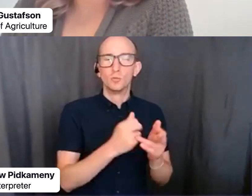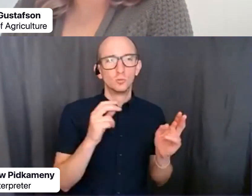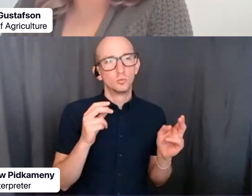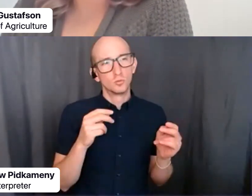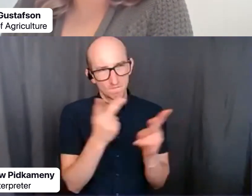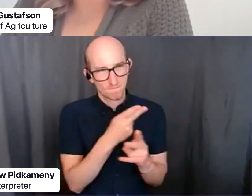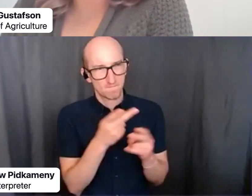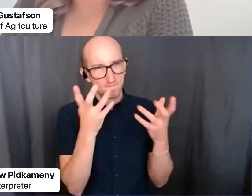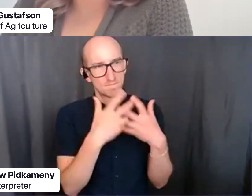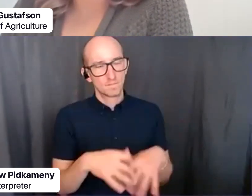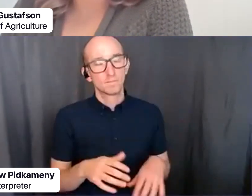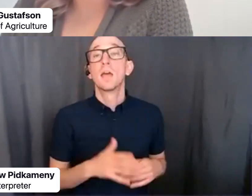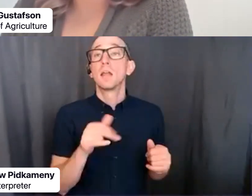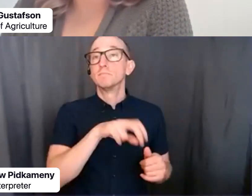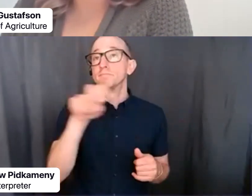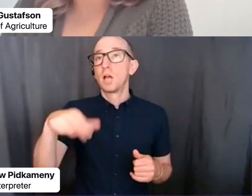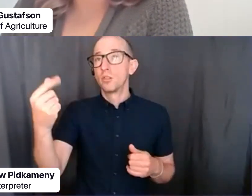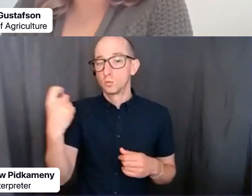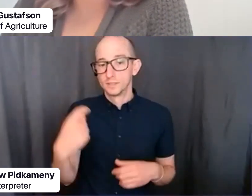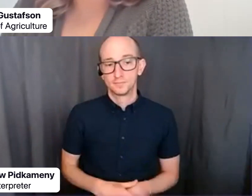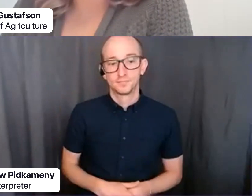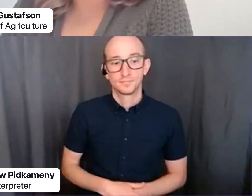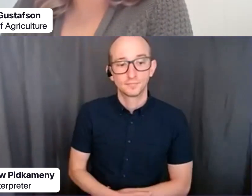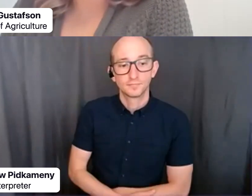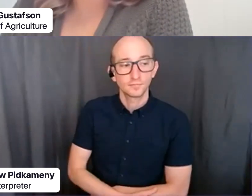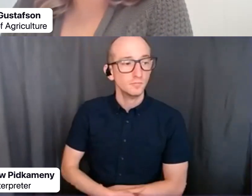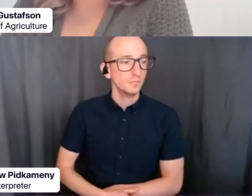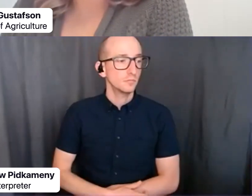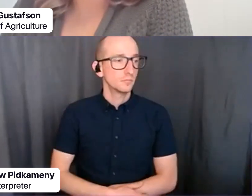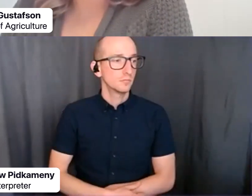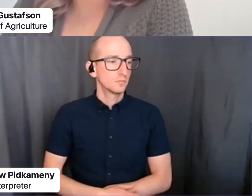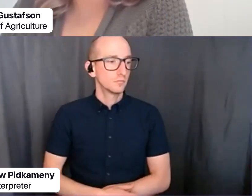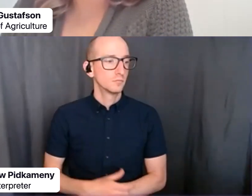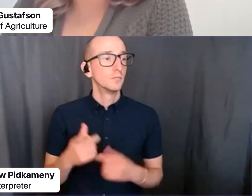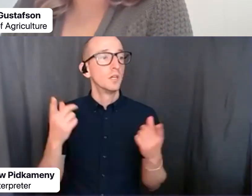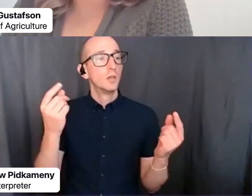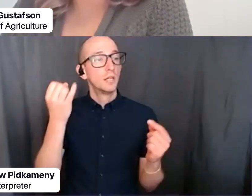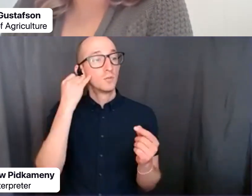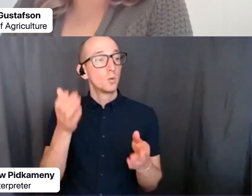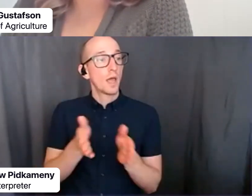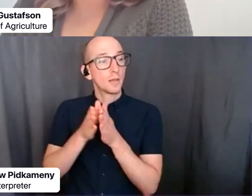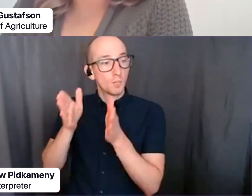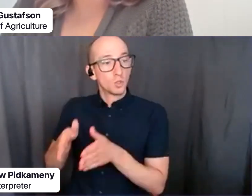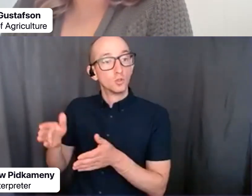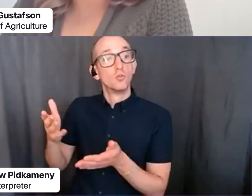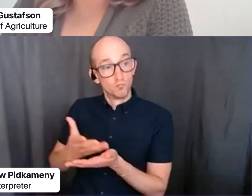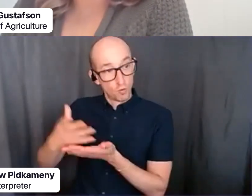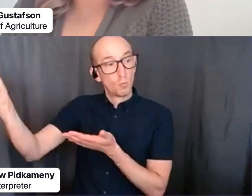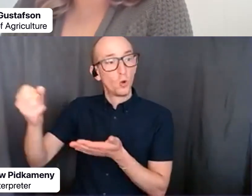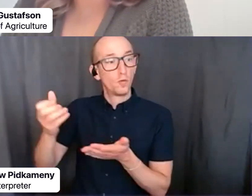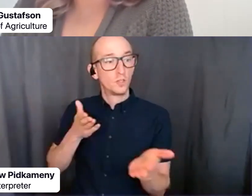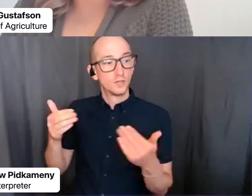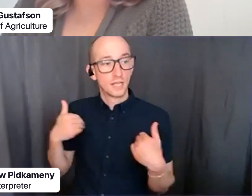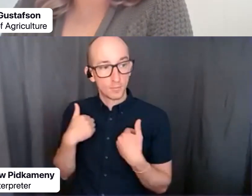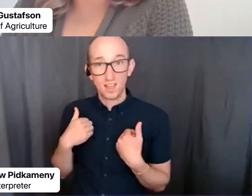to another one. So what do you do if you're asking someone to remove a service animal and the weather isn't good for animals